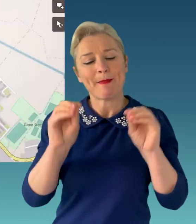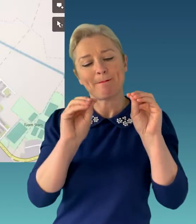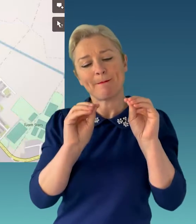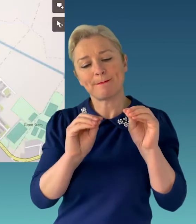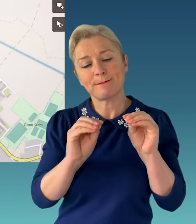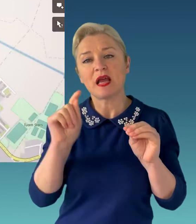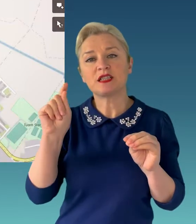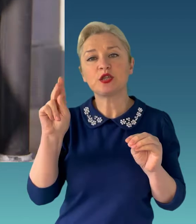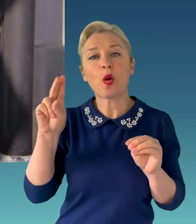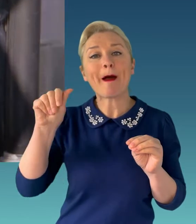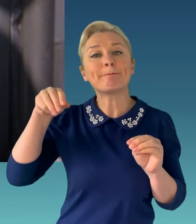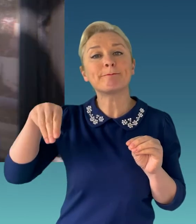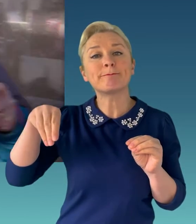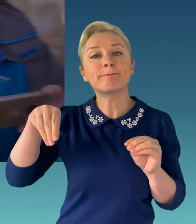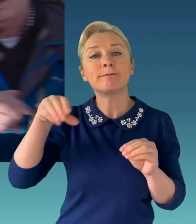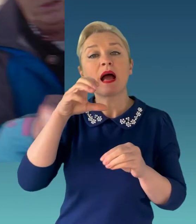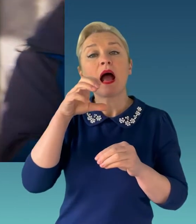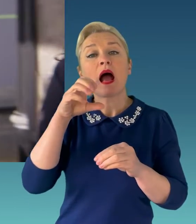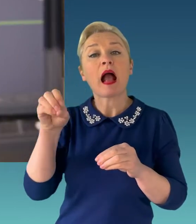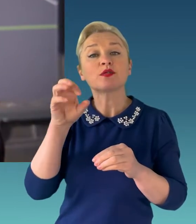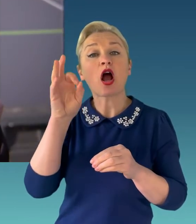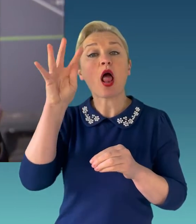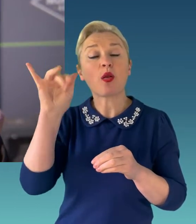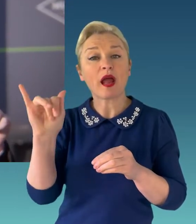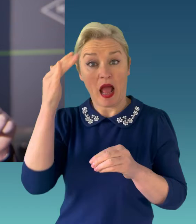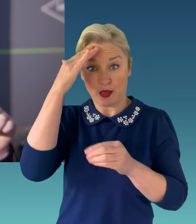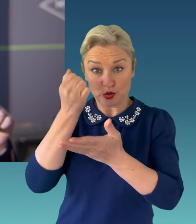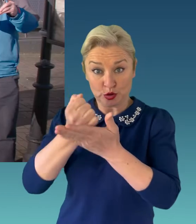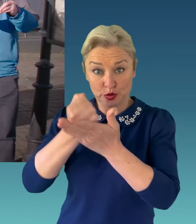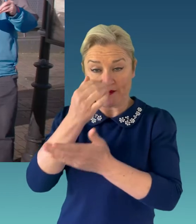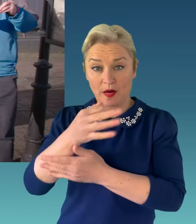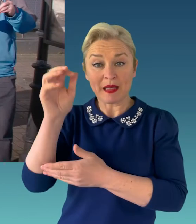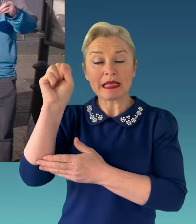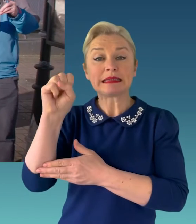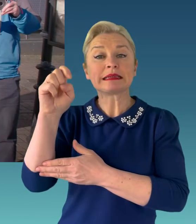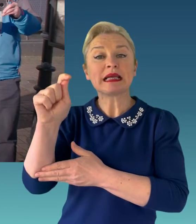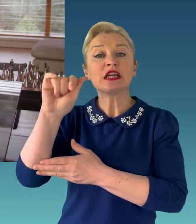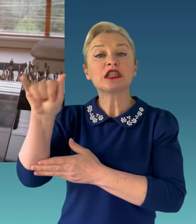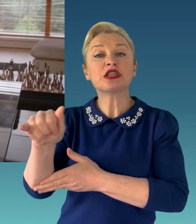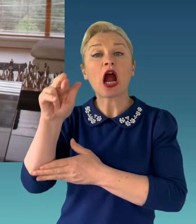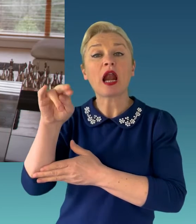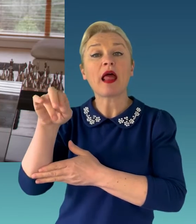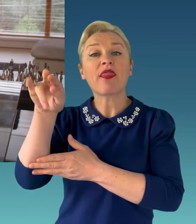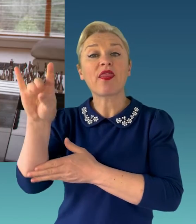Galway, because I know the students of St. Charlotte's College there have been taking a lot of photos recently.